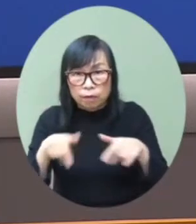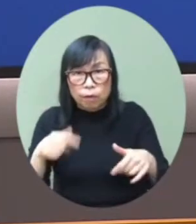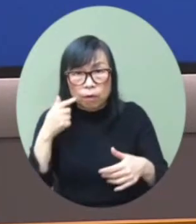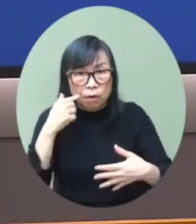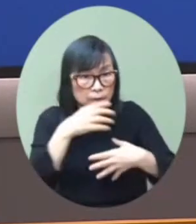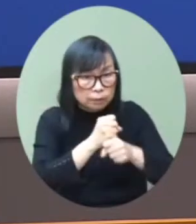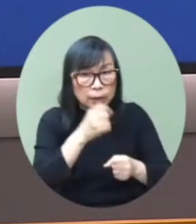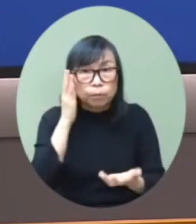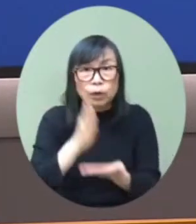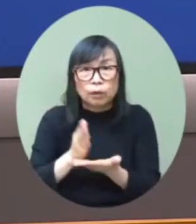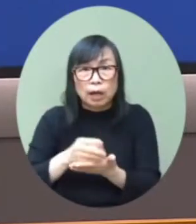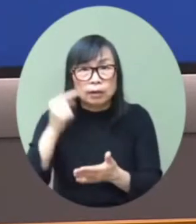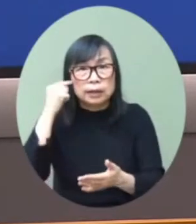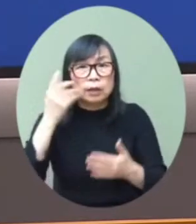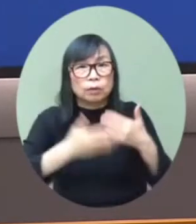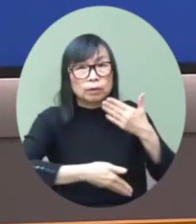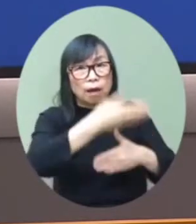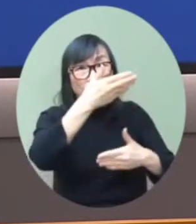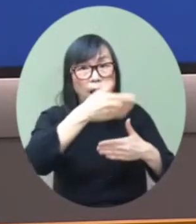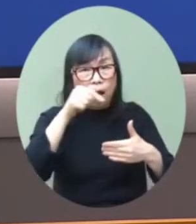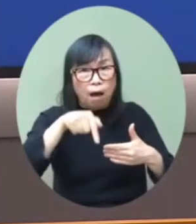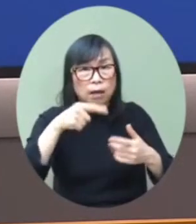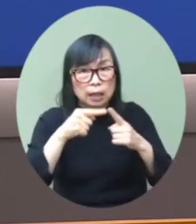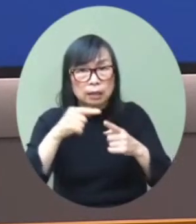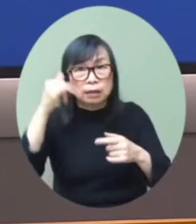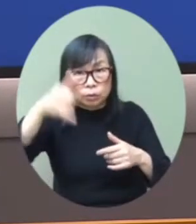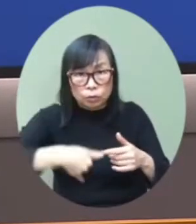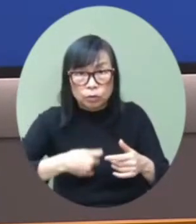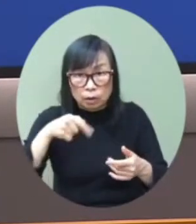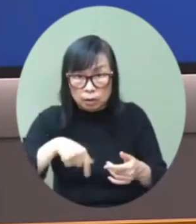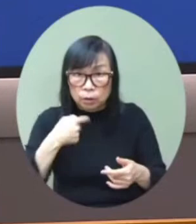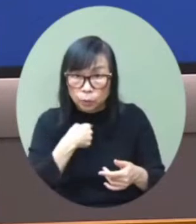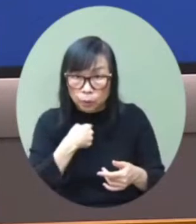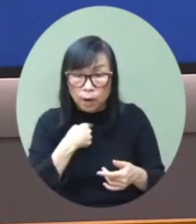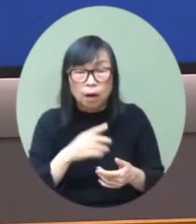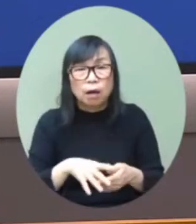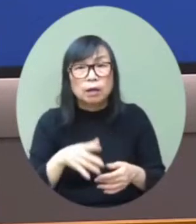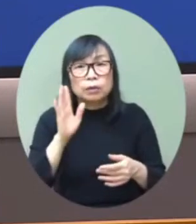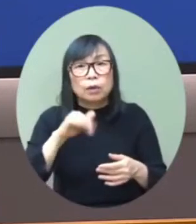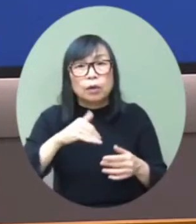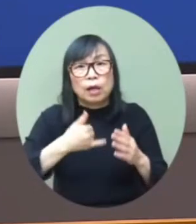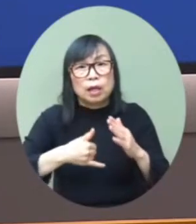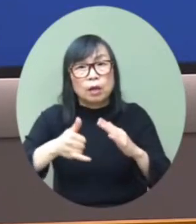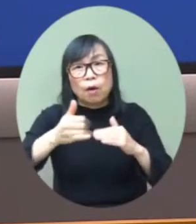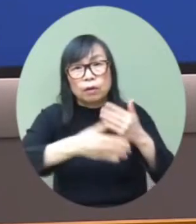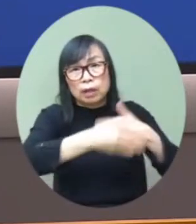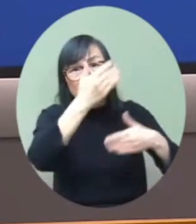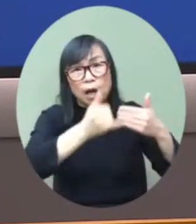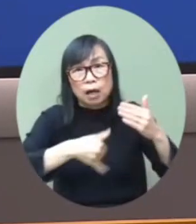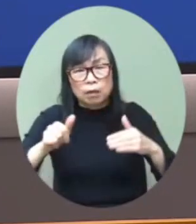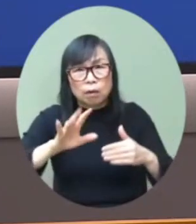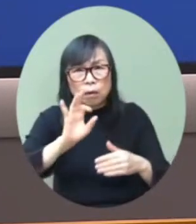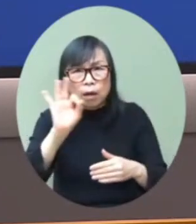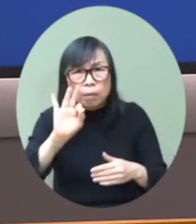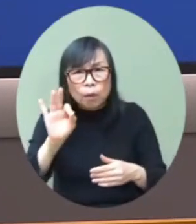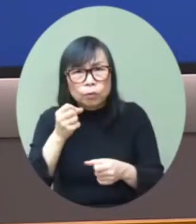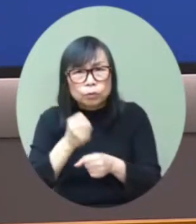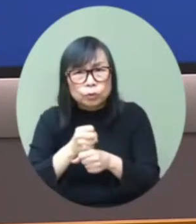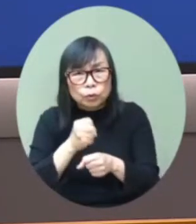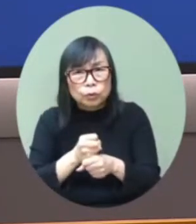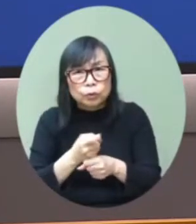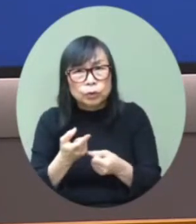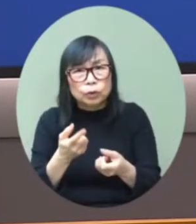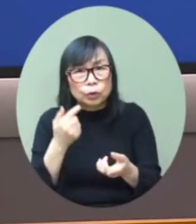residents affected. For the RTD, it's different. We know that the residents will need to come up for testing. When they leave the